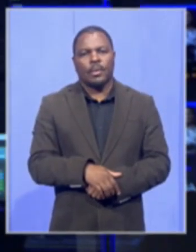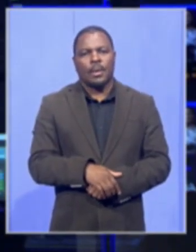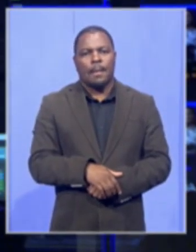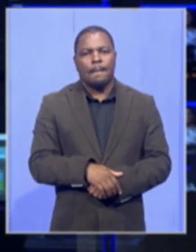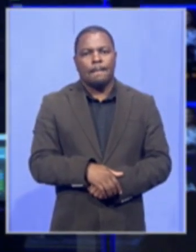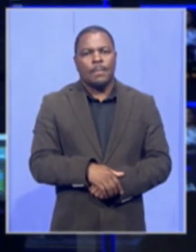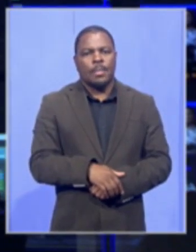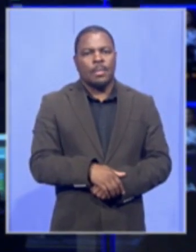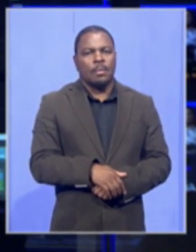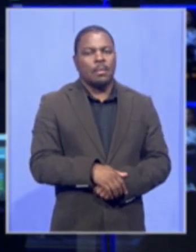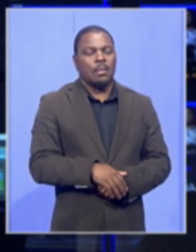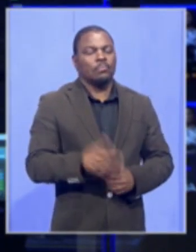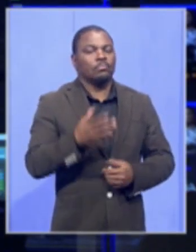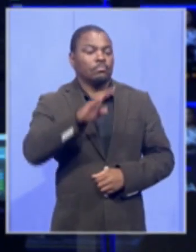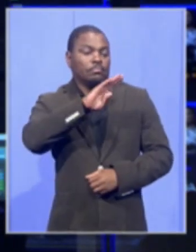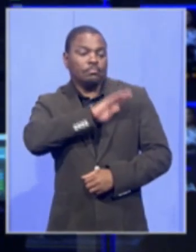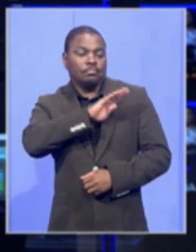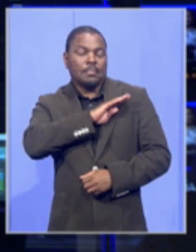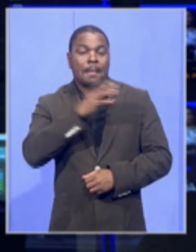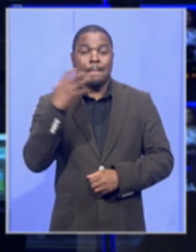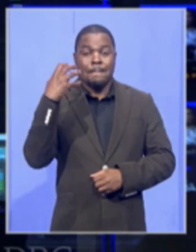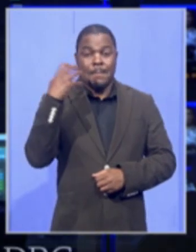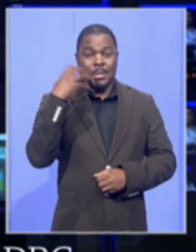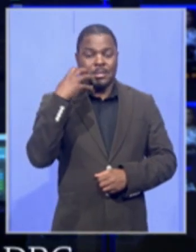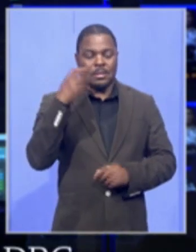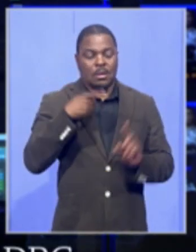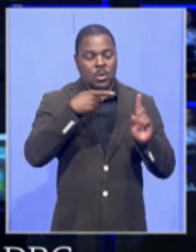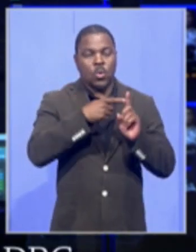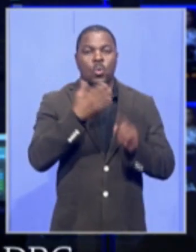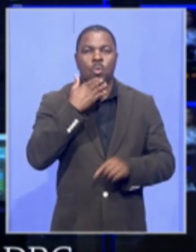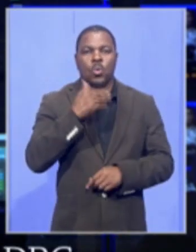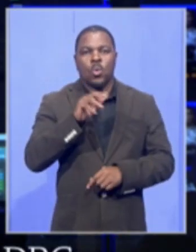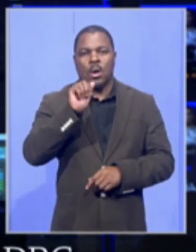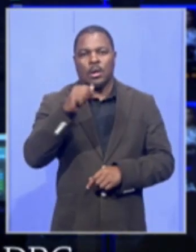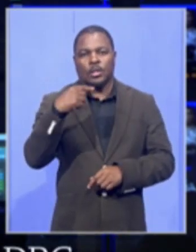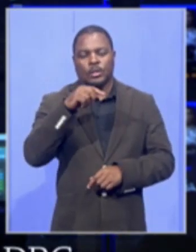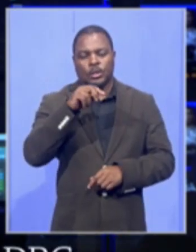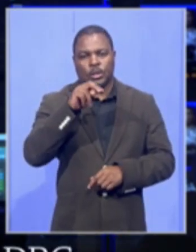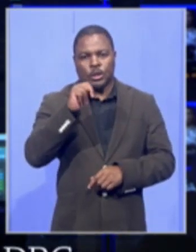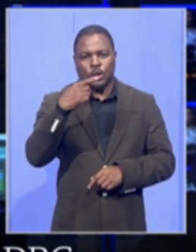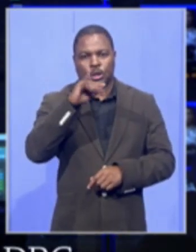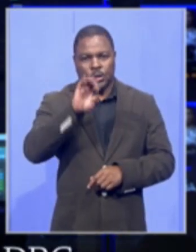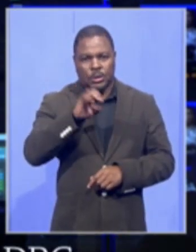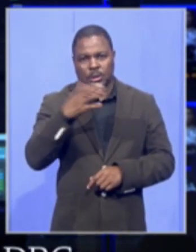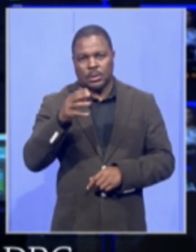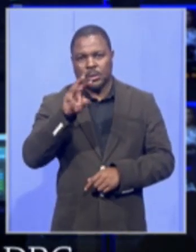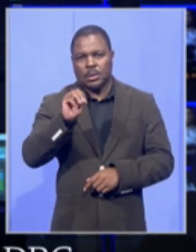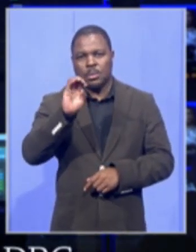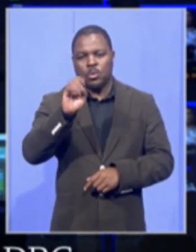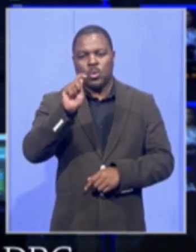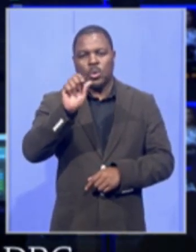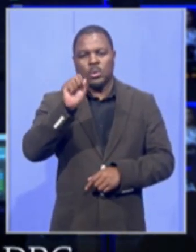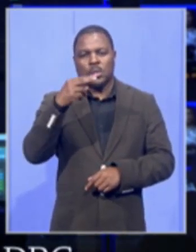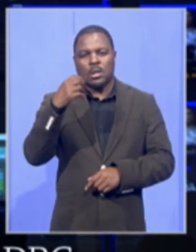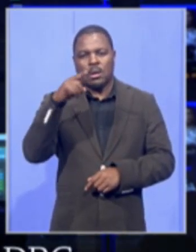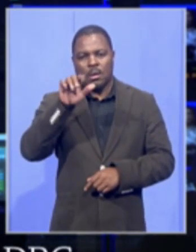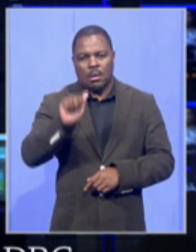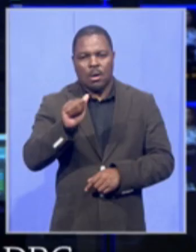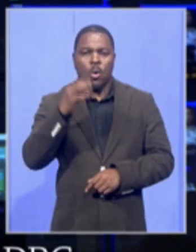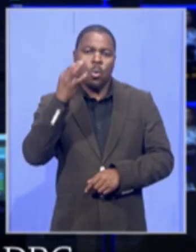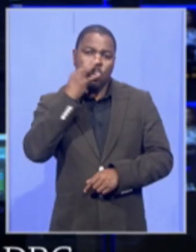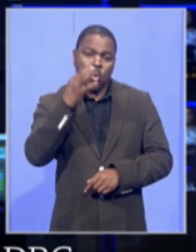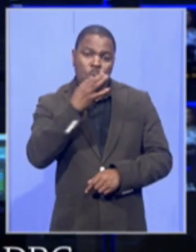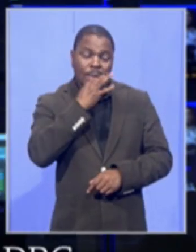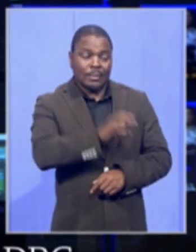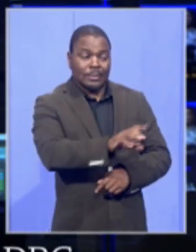Letona la naha la tshireletso le mekaubere ya sesole Enji Motshekga o re ho bohlokwa ho ba le Democratic Republic